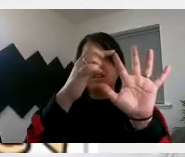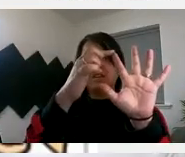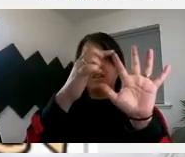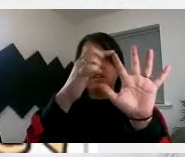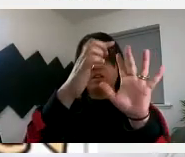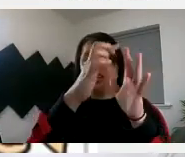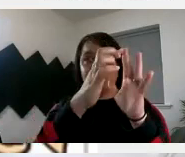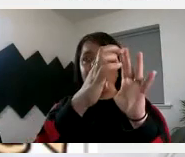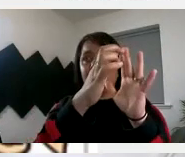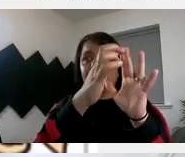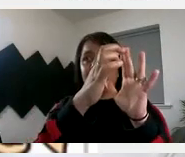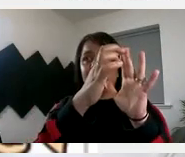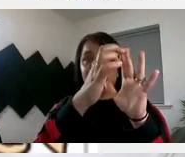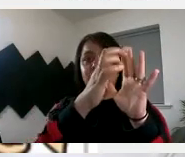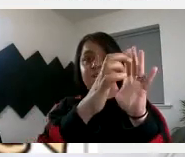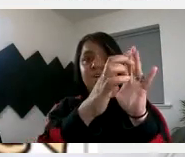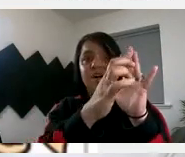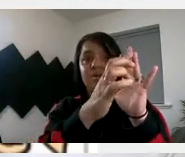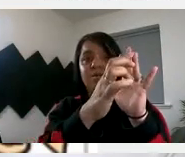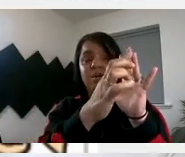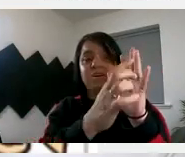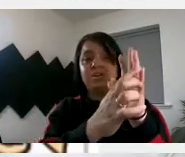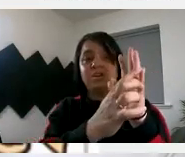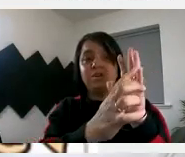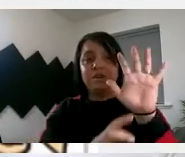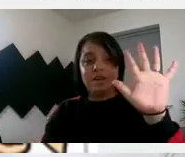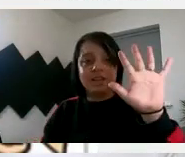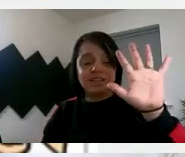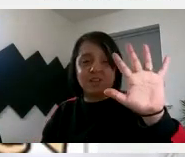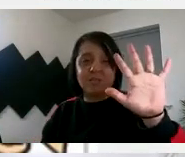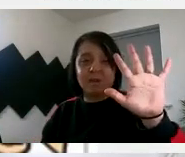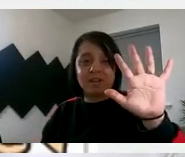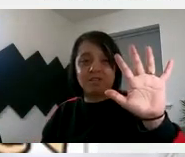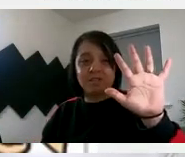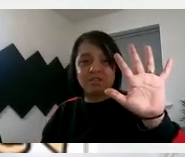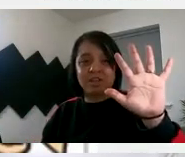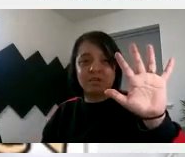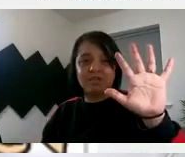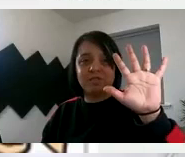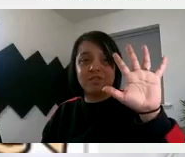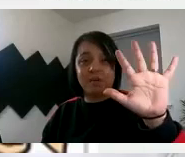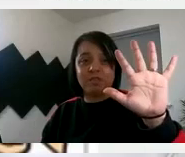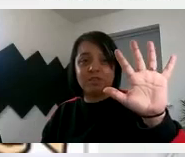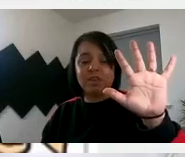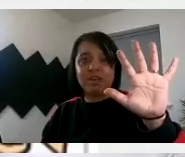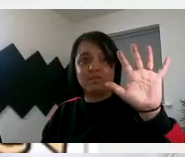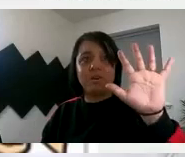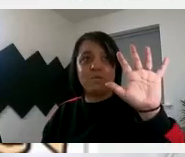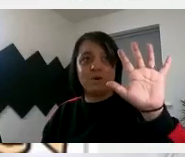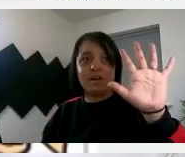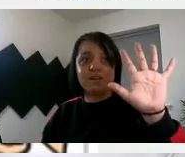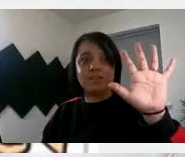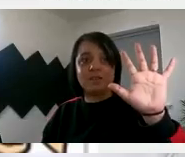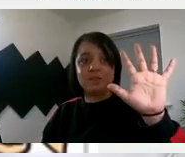E, I, O, U. And that's how you remember your sign language for your vowels. It's all on